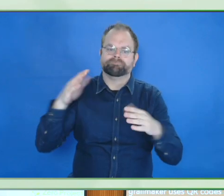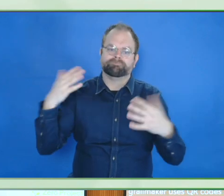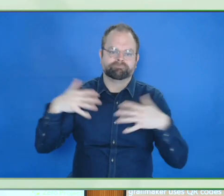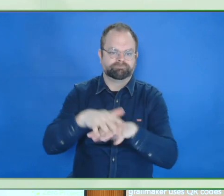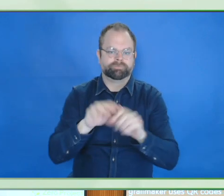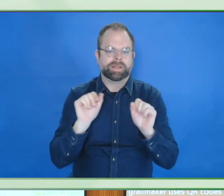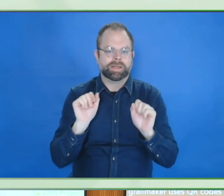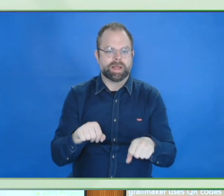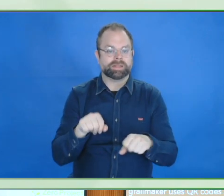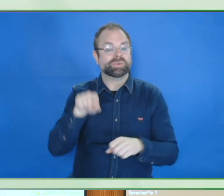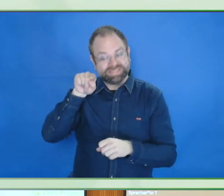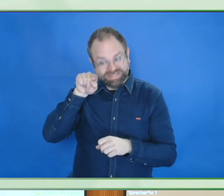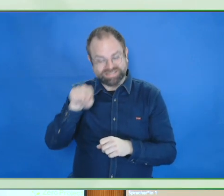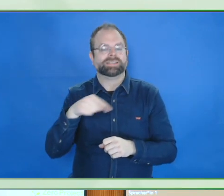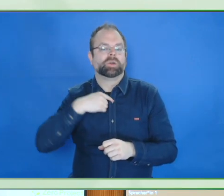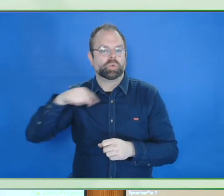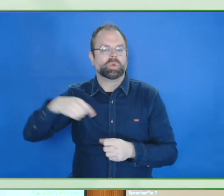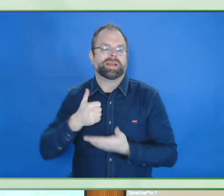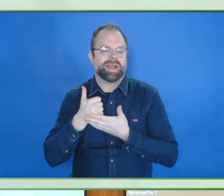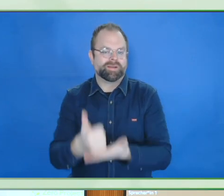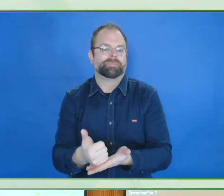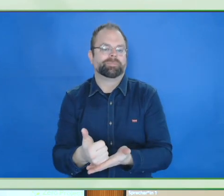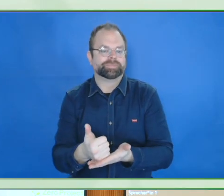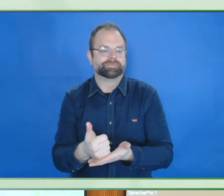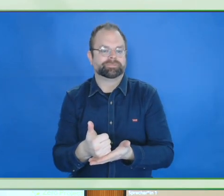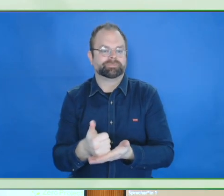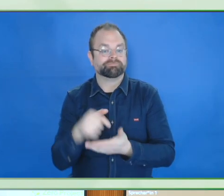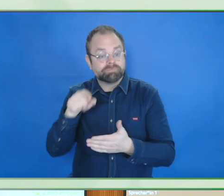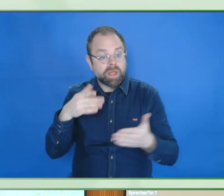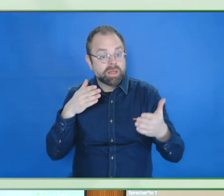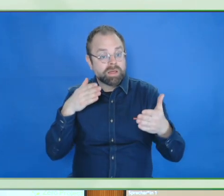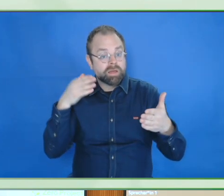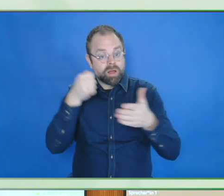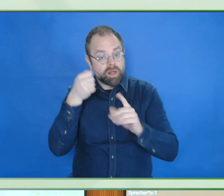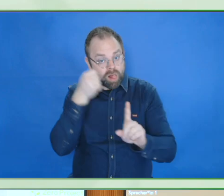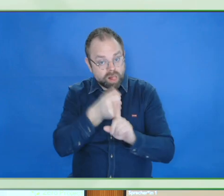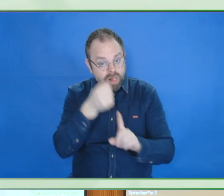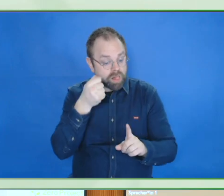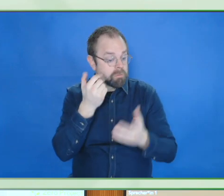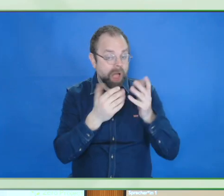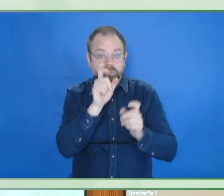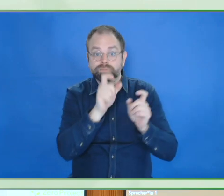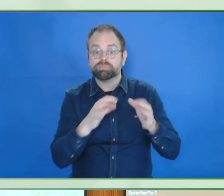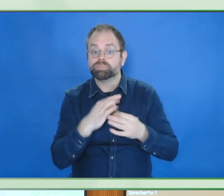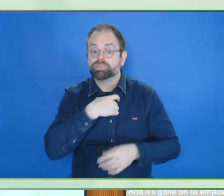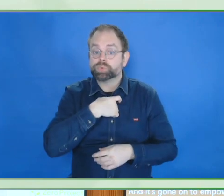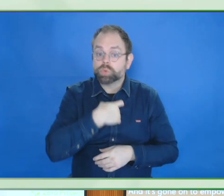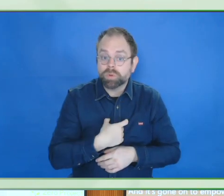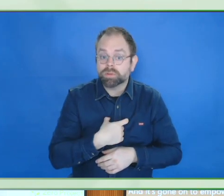and museums and galleries and so on, and has gone on to empower over 3,000 people since it's been founded in 2021 in